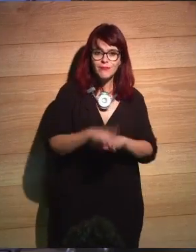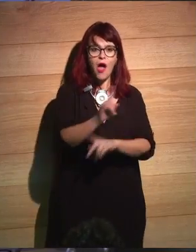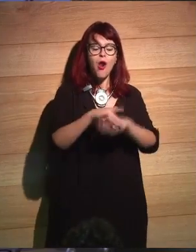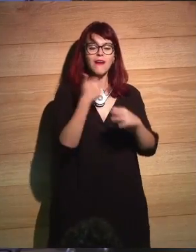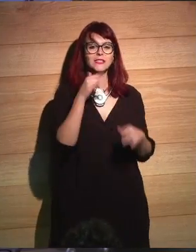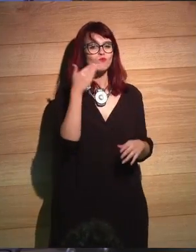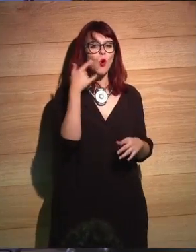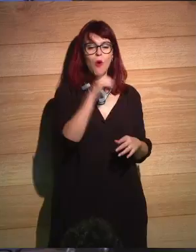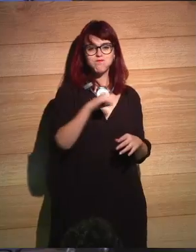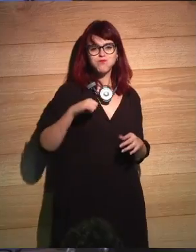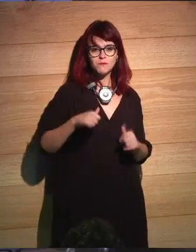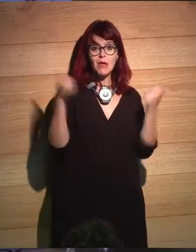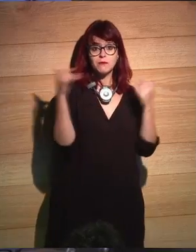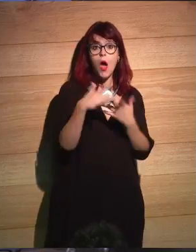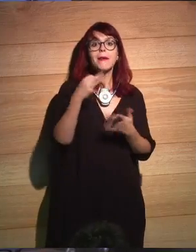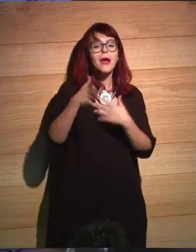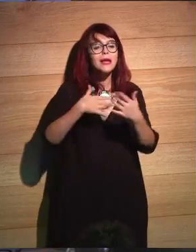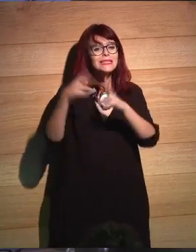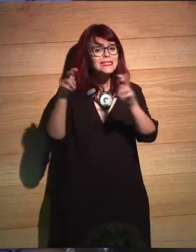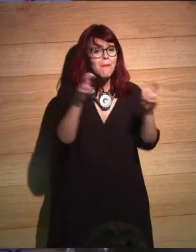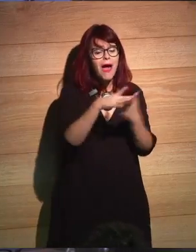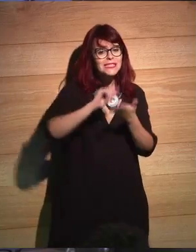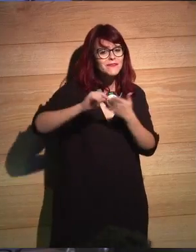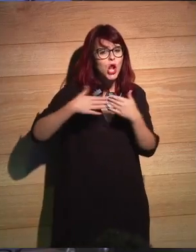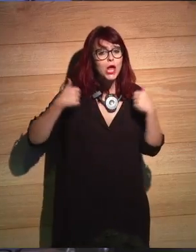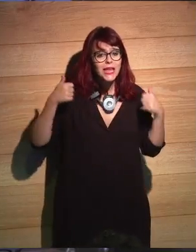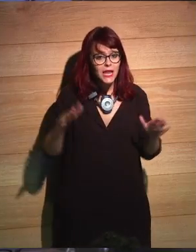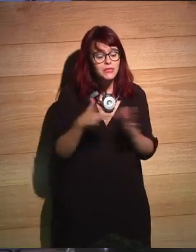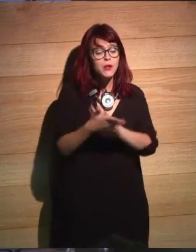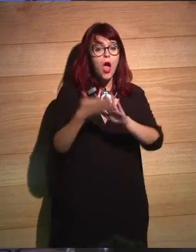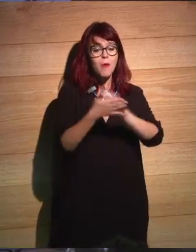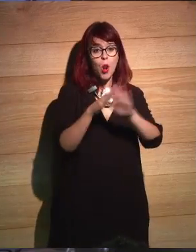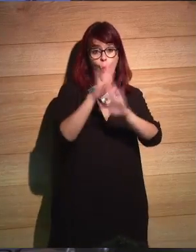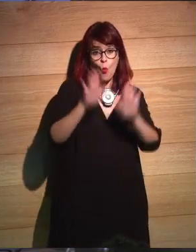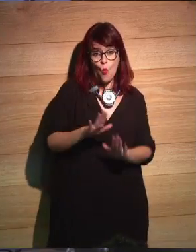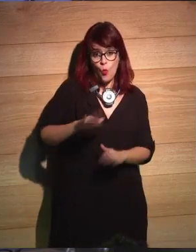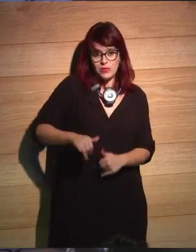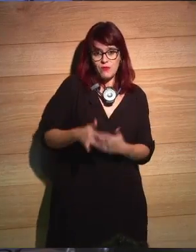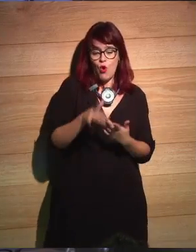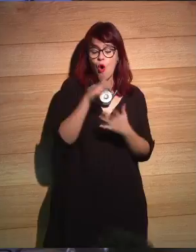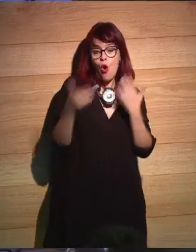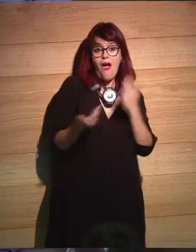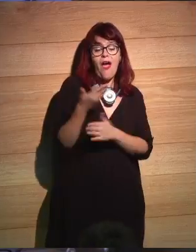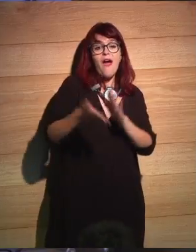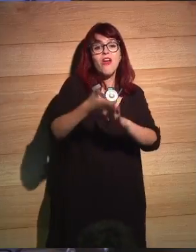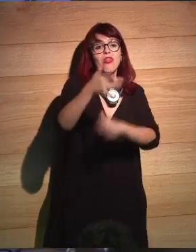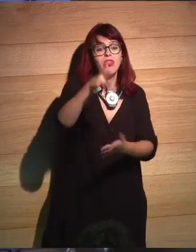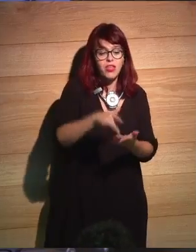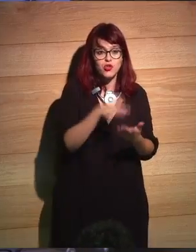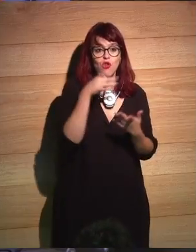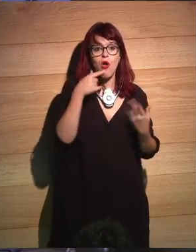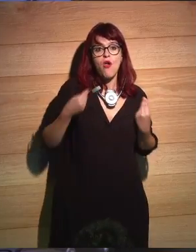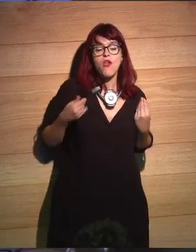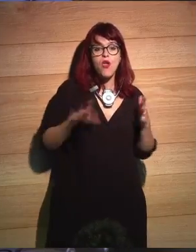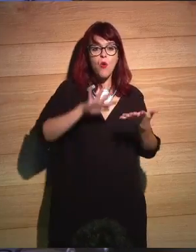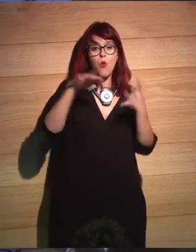you want to comment on recent development and society and how we are living